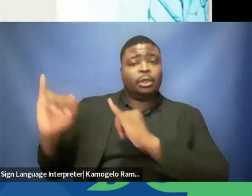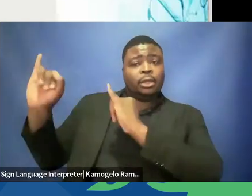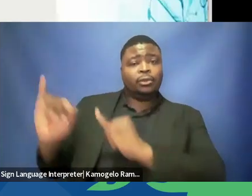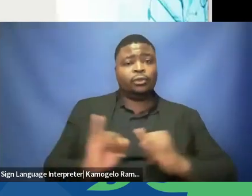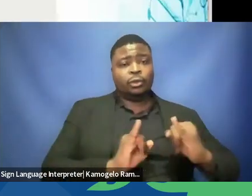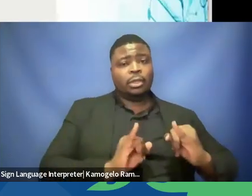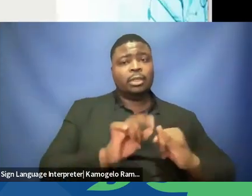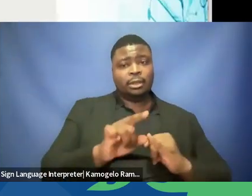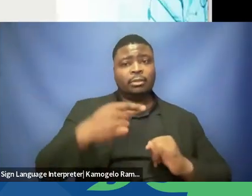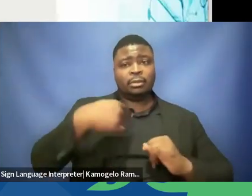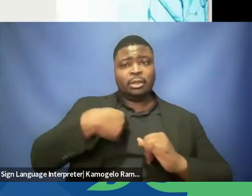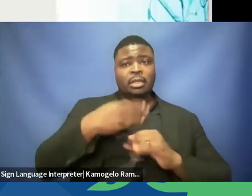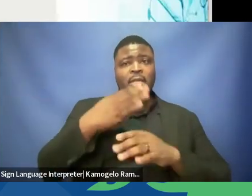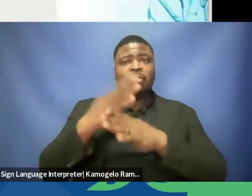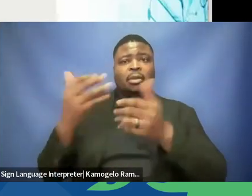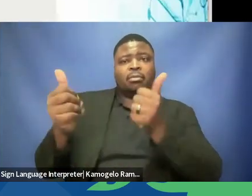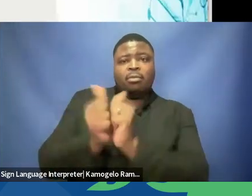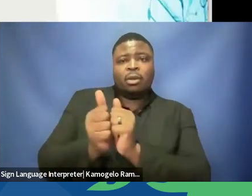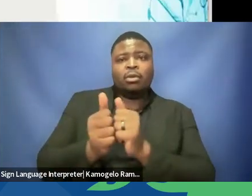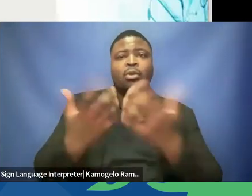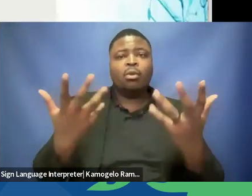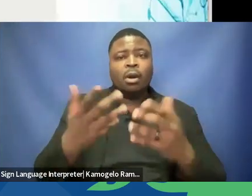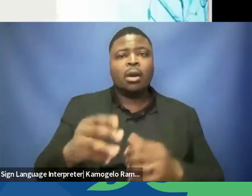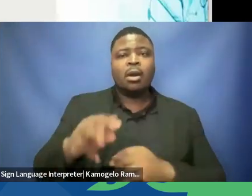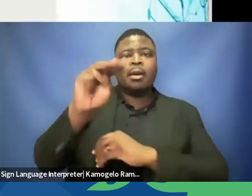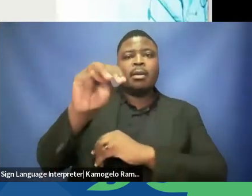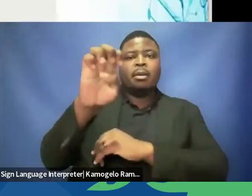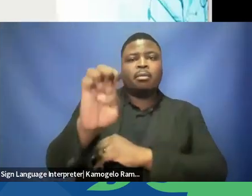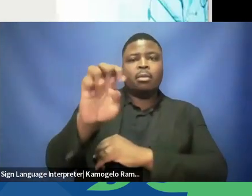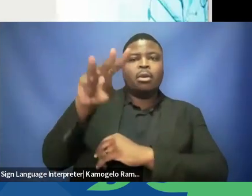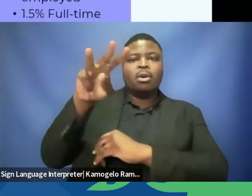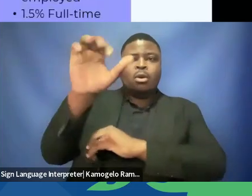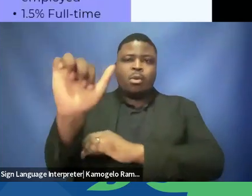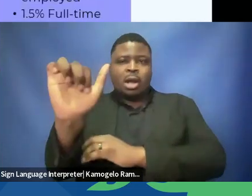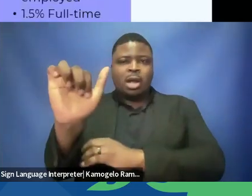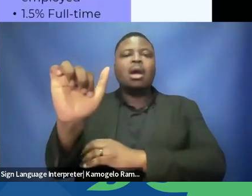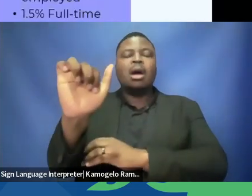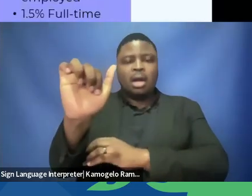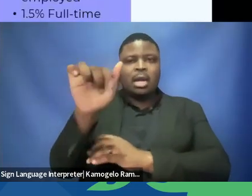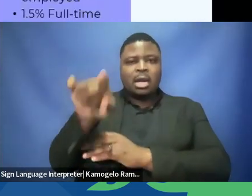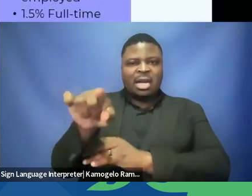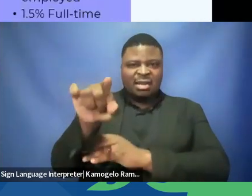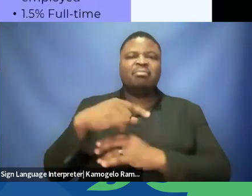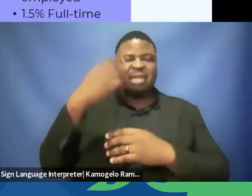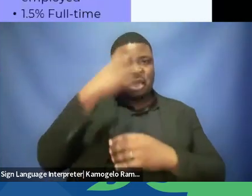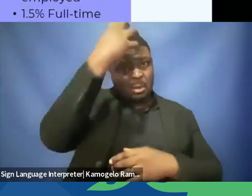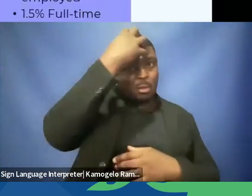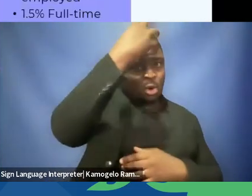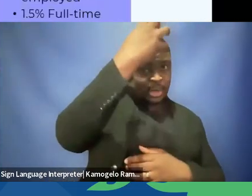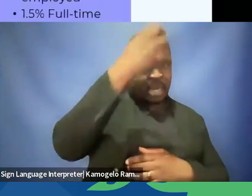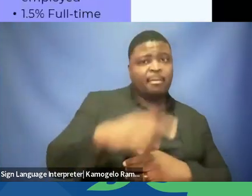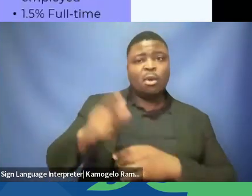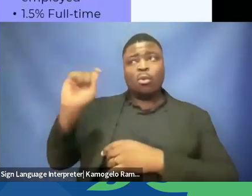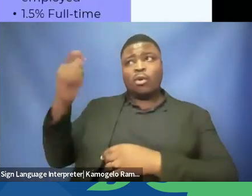with MEWA, that stands for Muslim Education and Welfare Association. And as I talk about